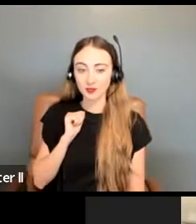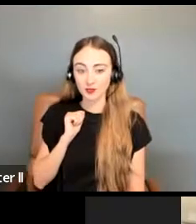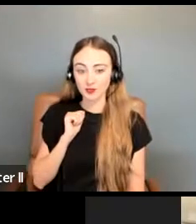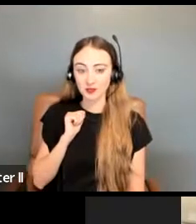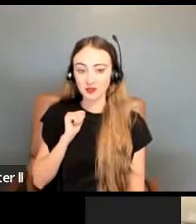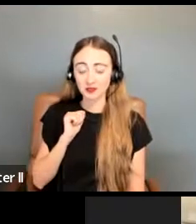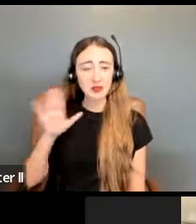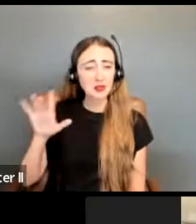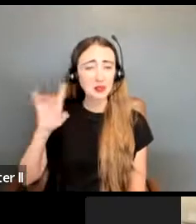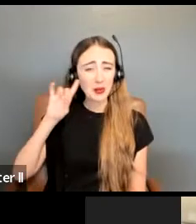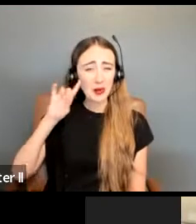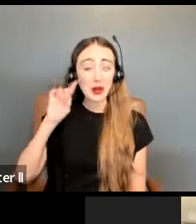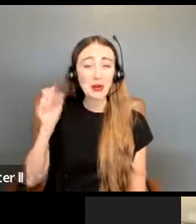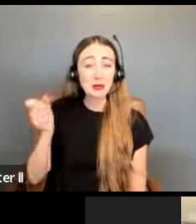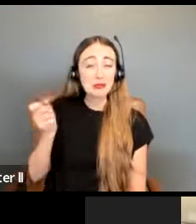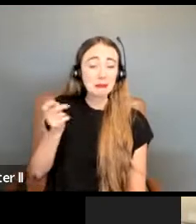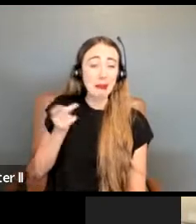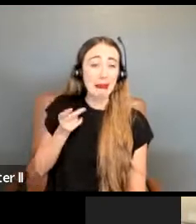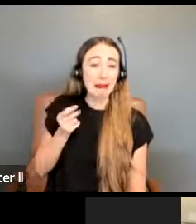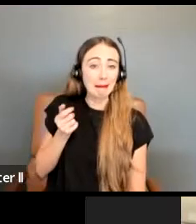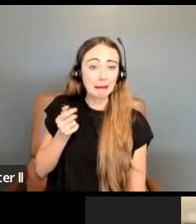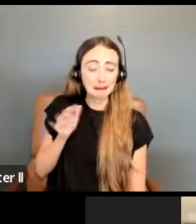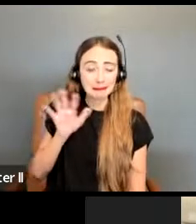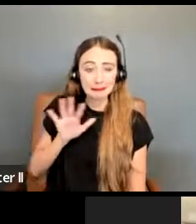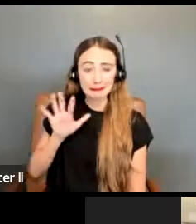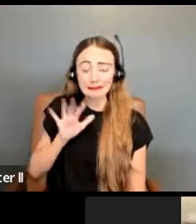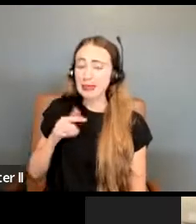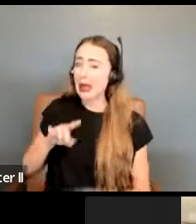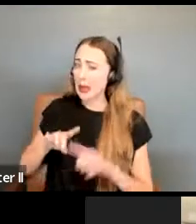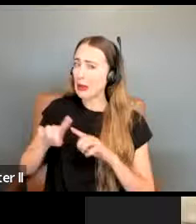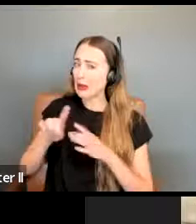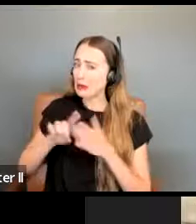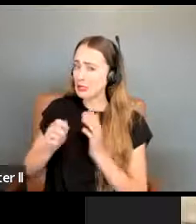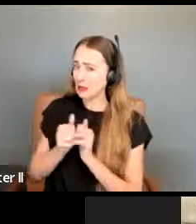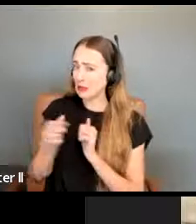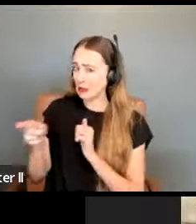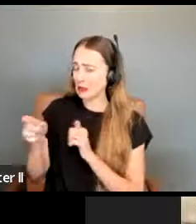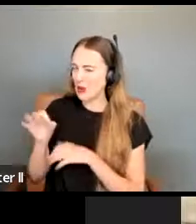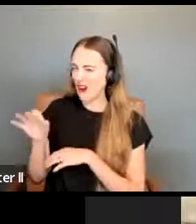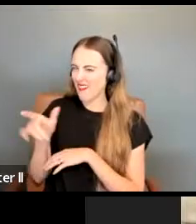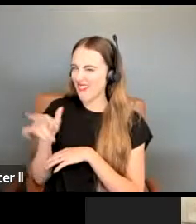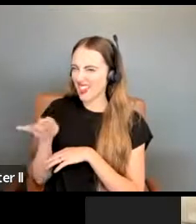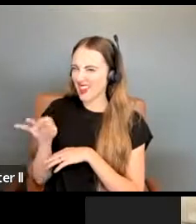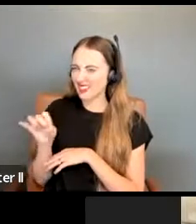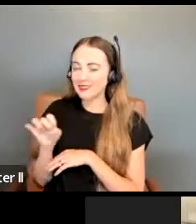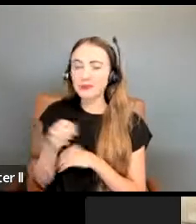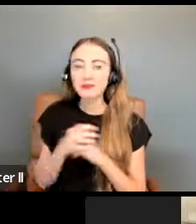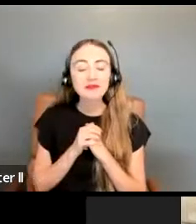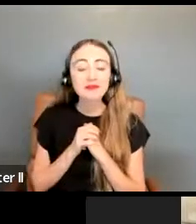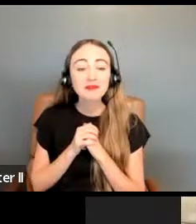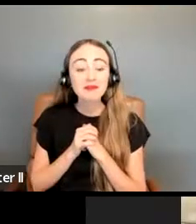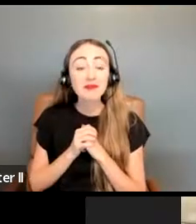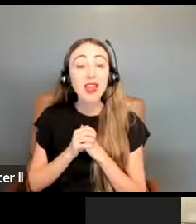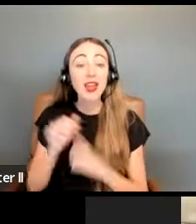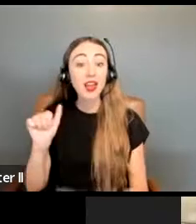Your audio is back. I will check with you offline. Councilmember